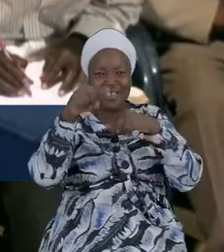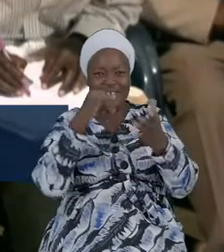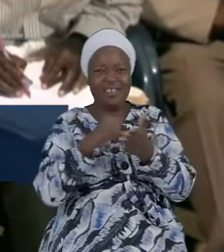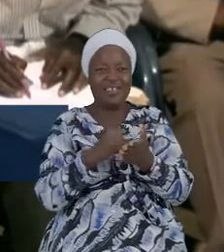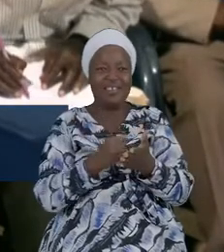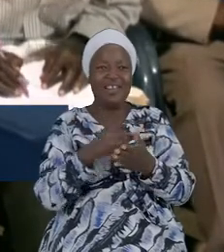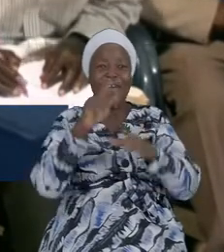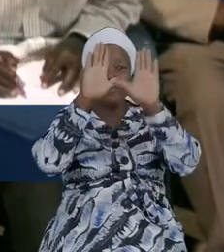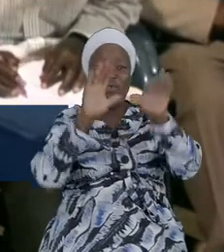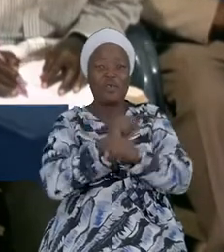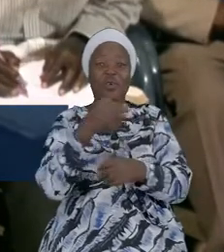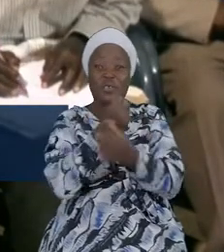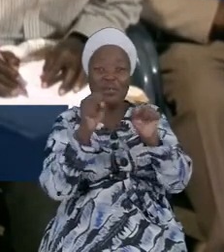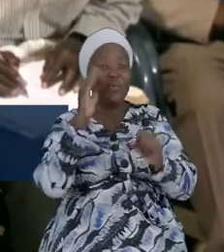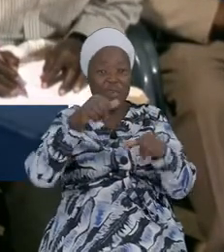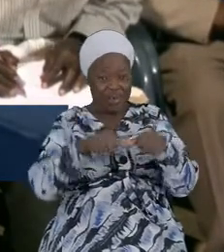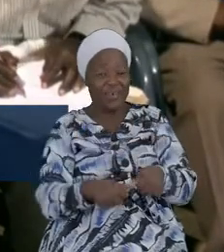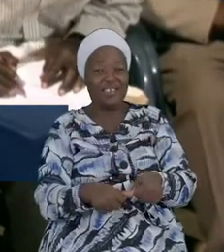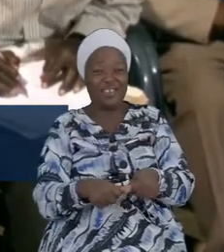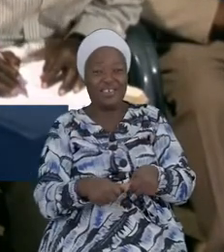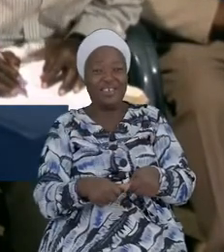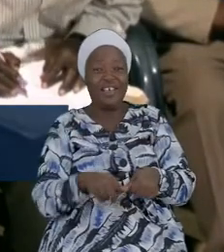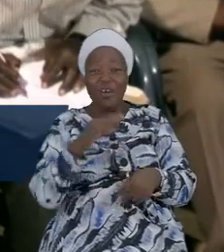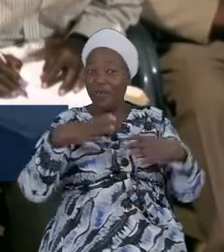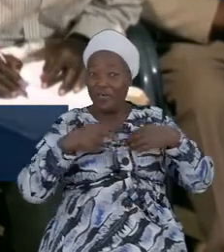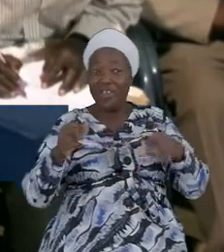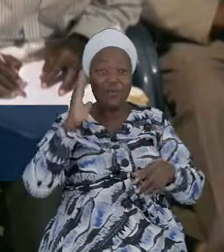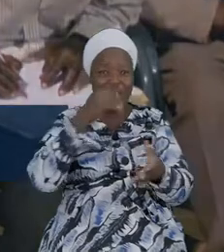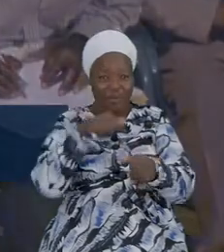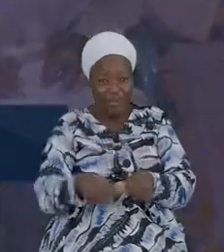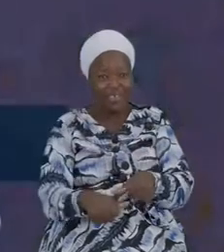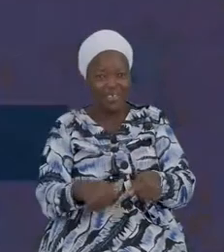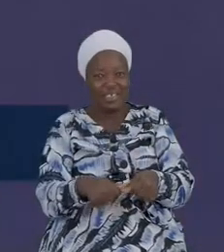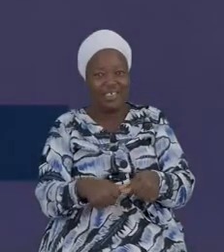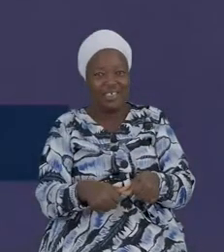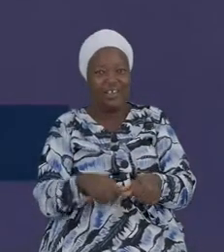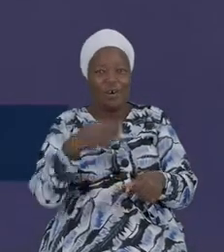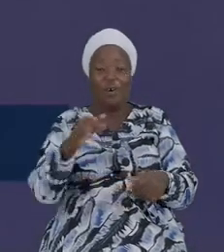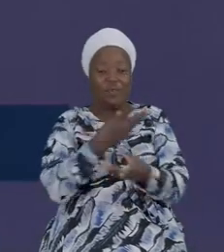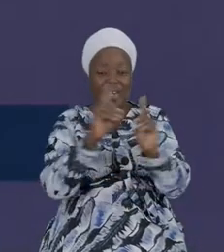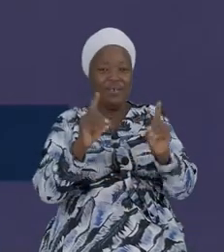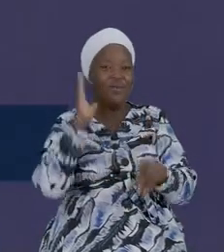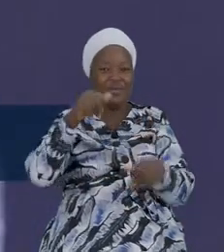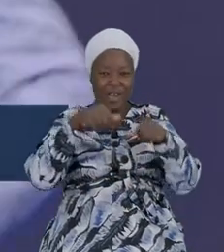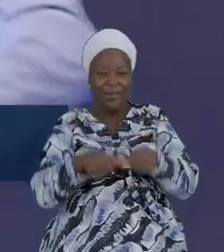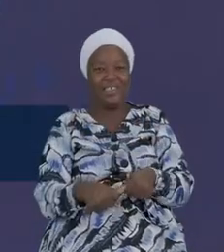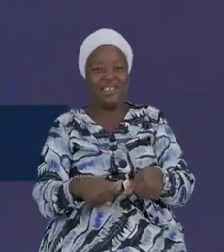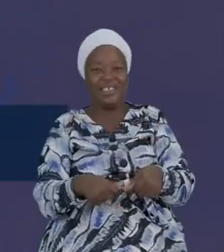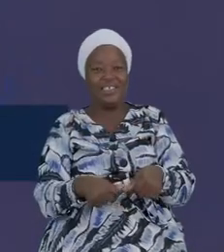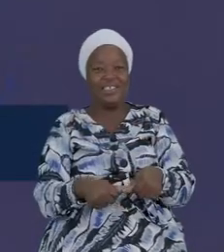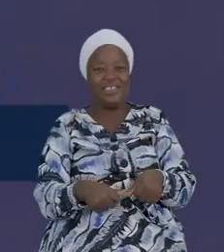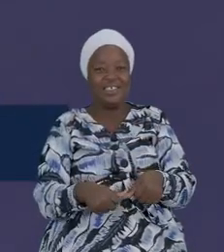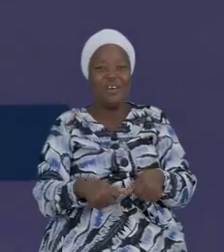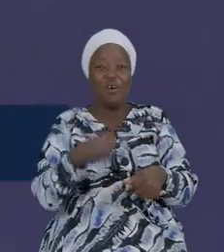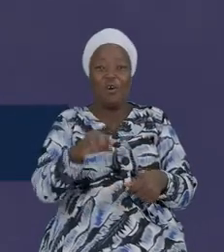Miracle of salvation will abide. Amen. Of healing will abide. Amen. Of deliverance will abide.